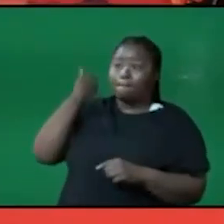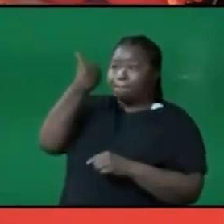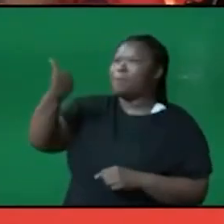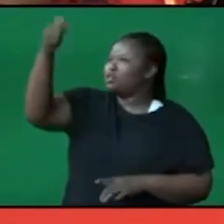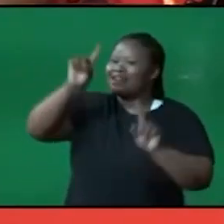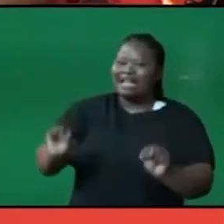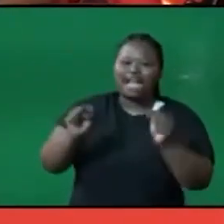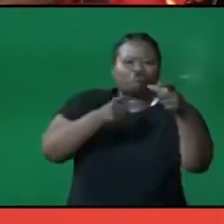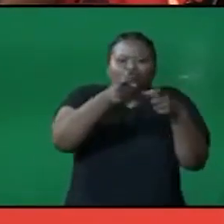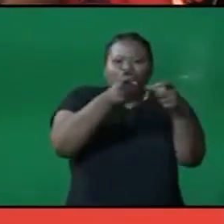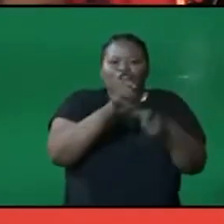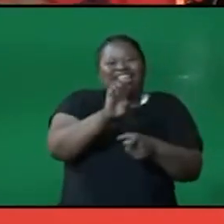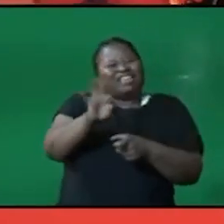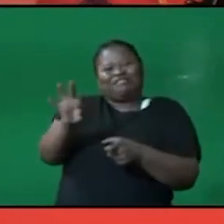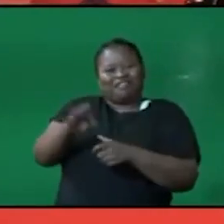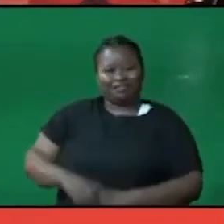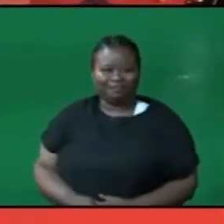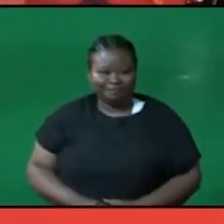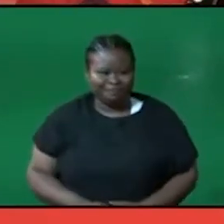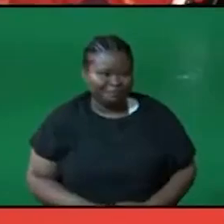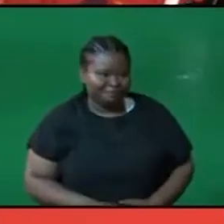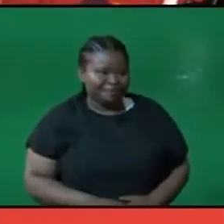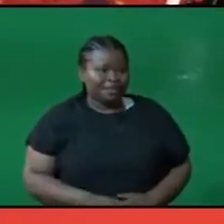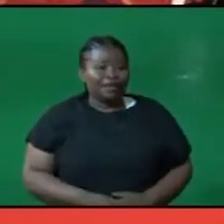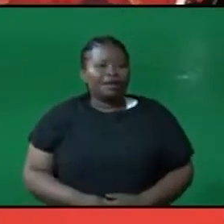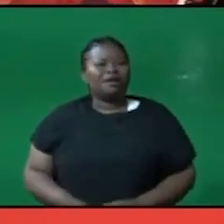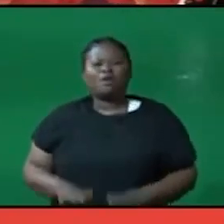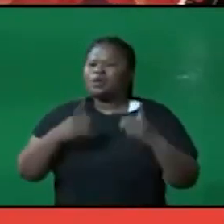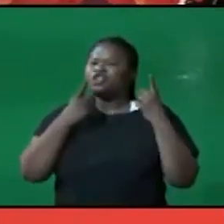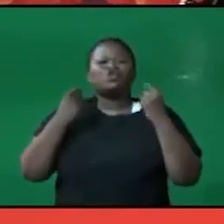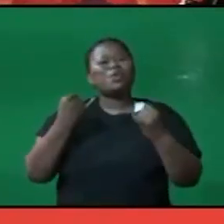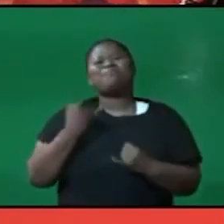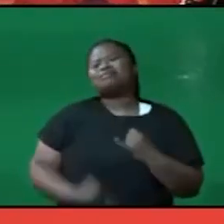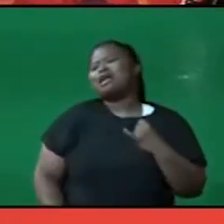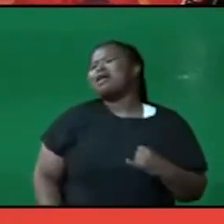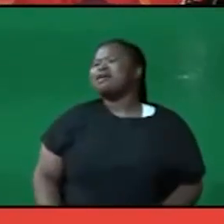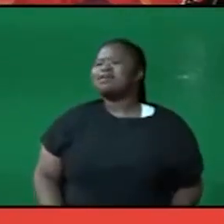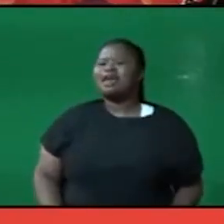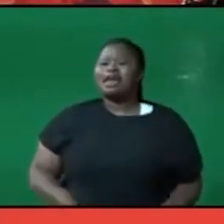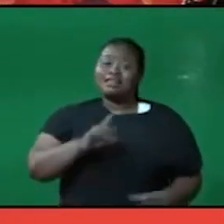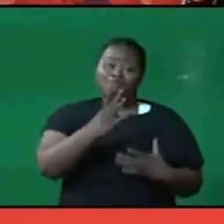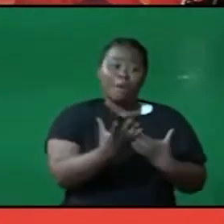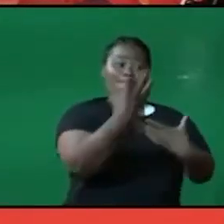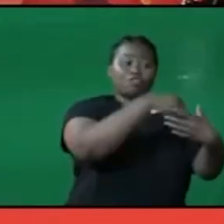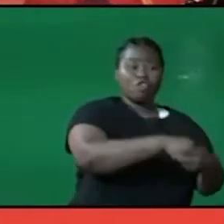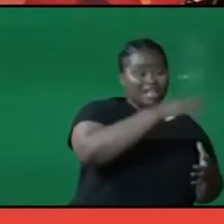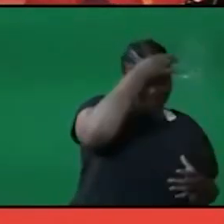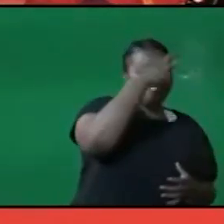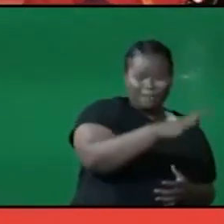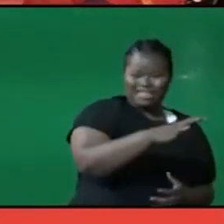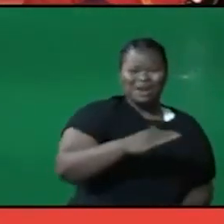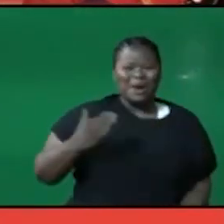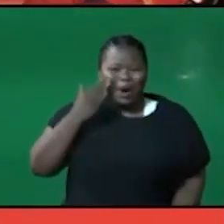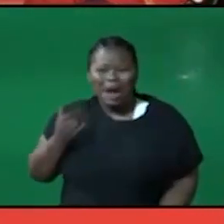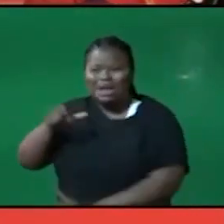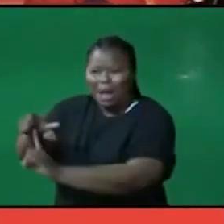cannot control the EFF. Let them make a mistake and put us in that government. There is no white